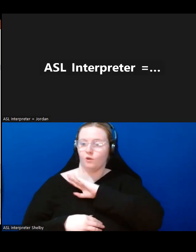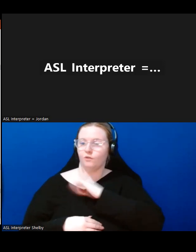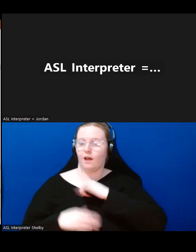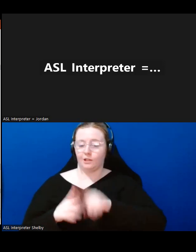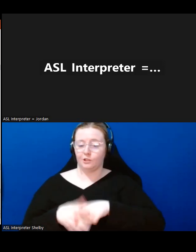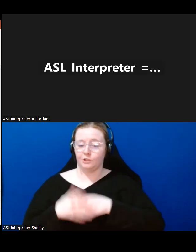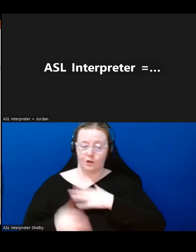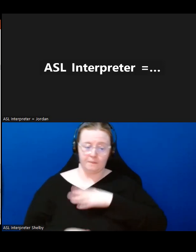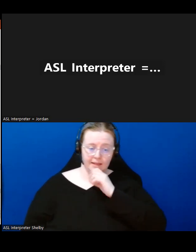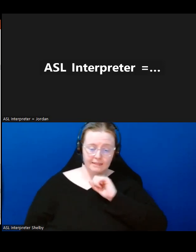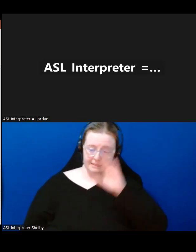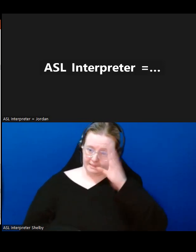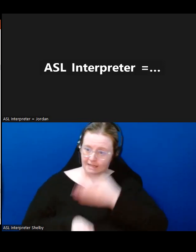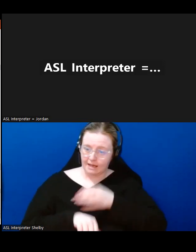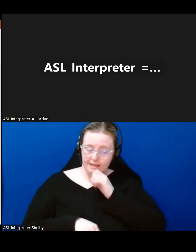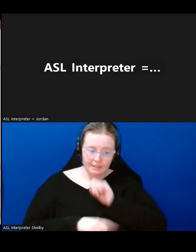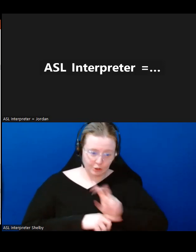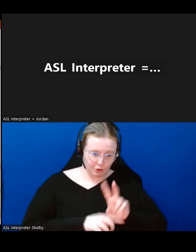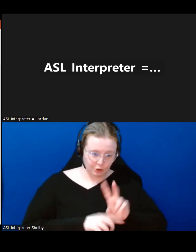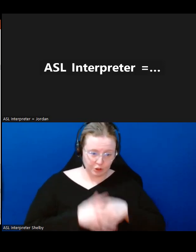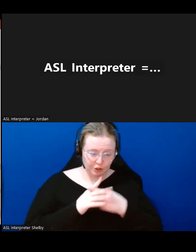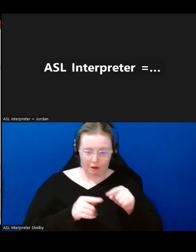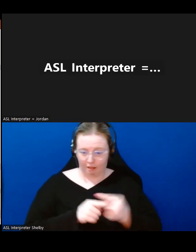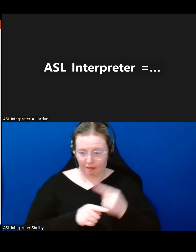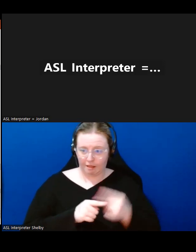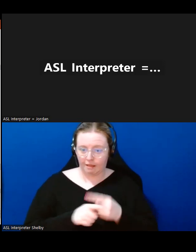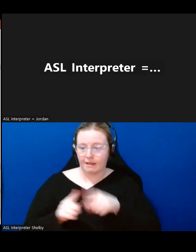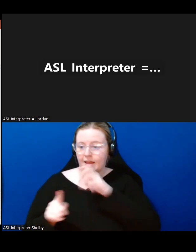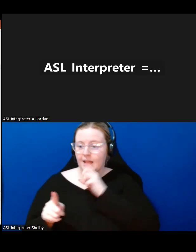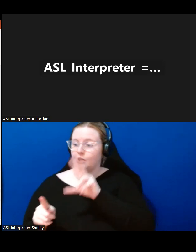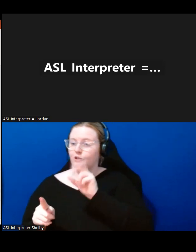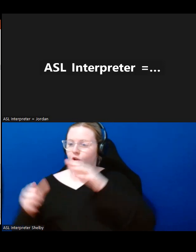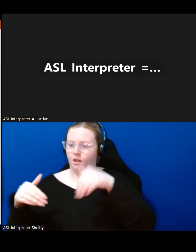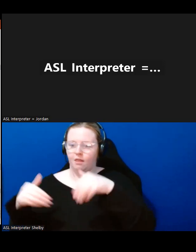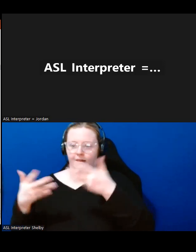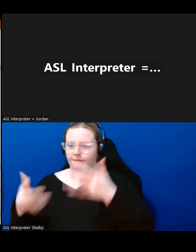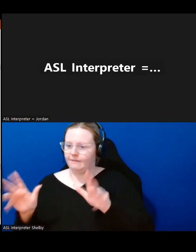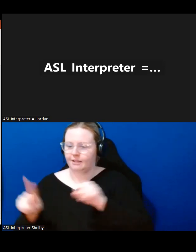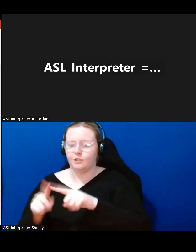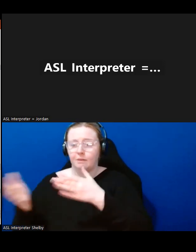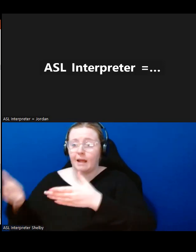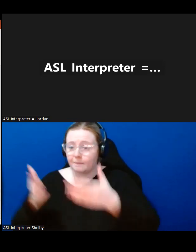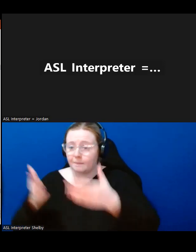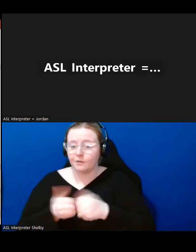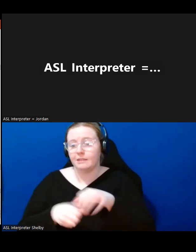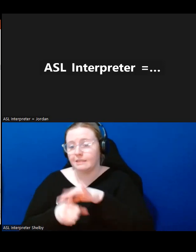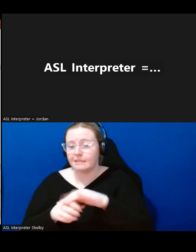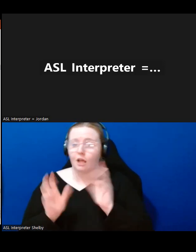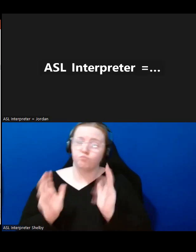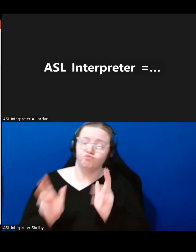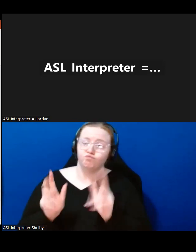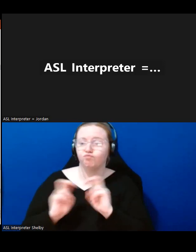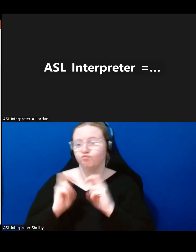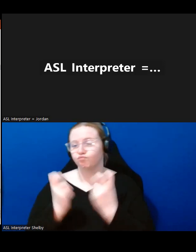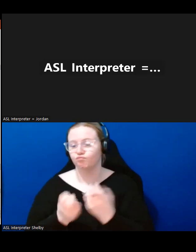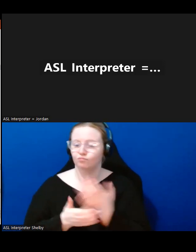30, that still never got finished. I brought it down, but all I did was drink the tea and chat. But it was a wonderful social